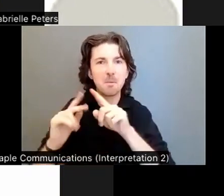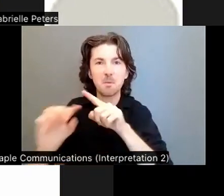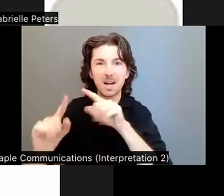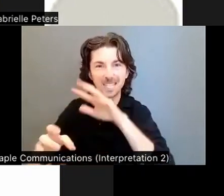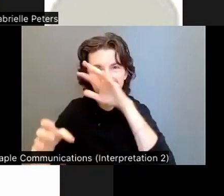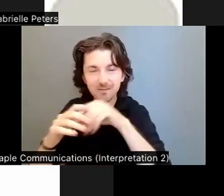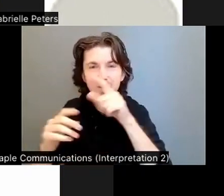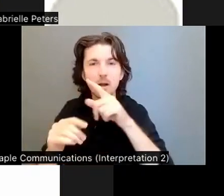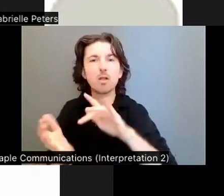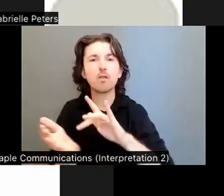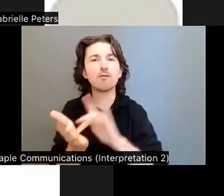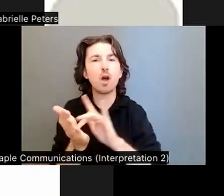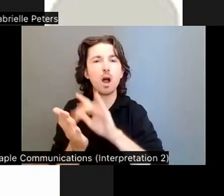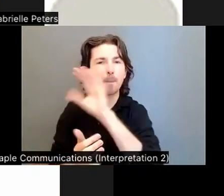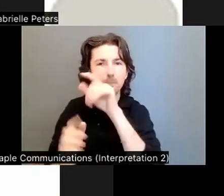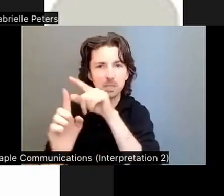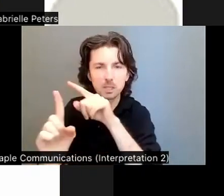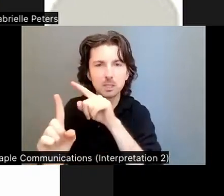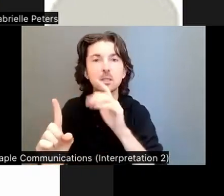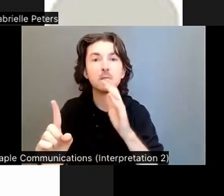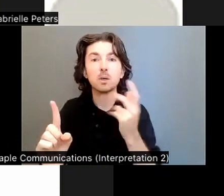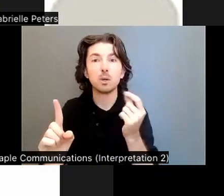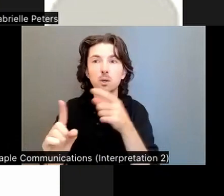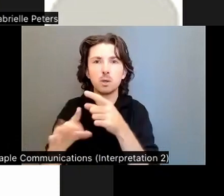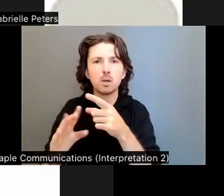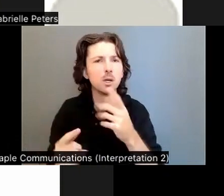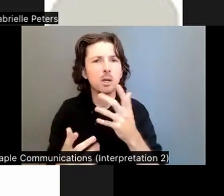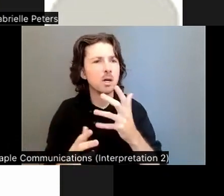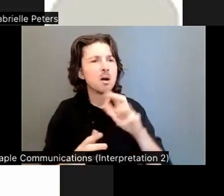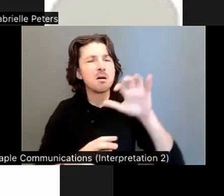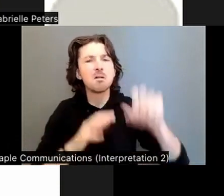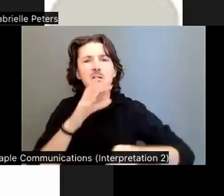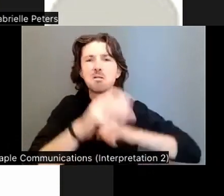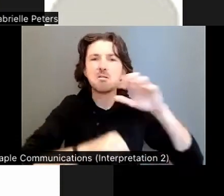for us, and it was meant to be shared for healing for our shared planet.